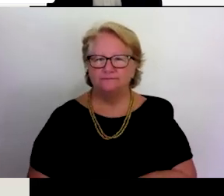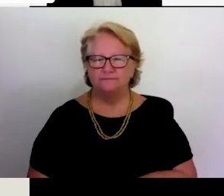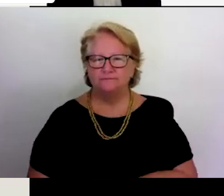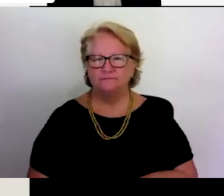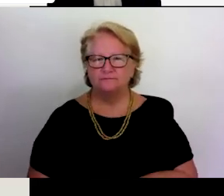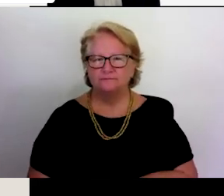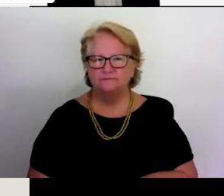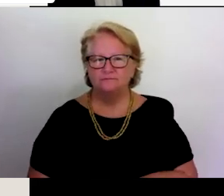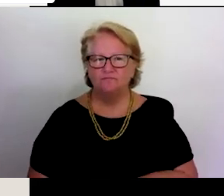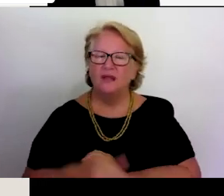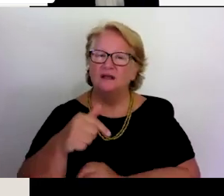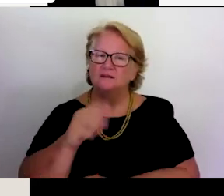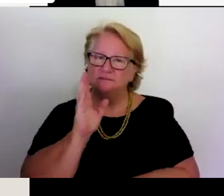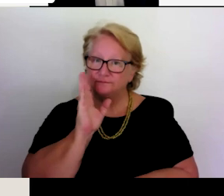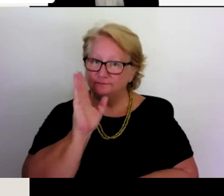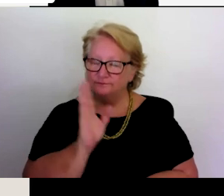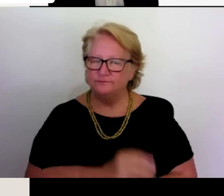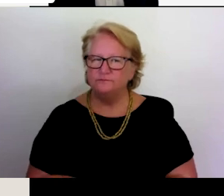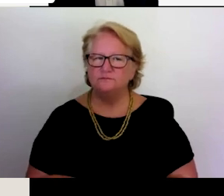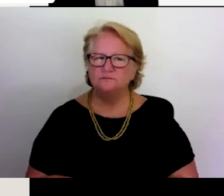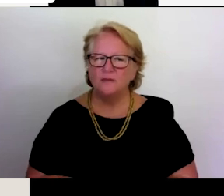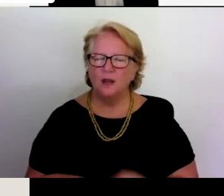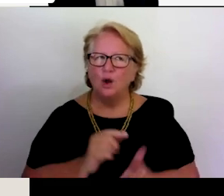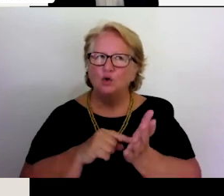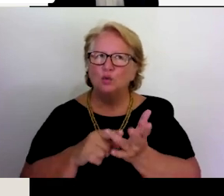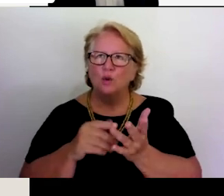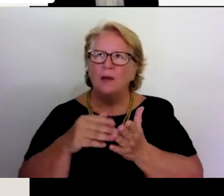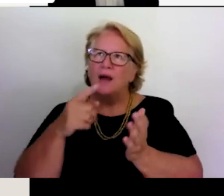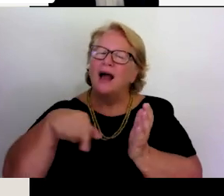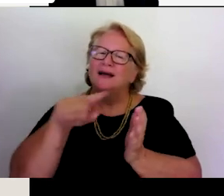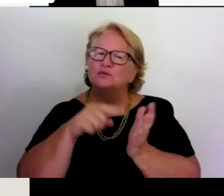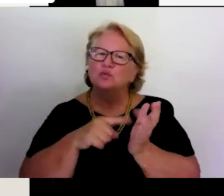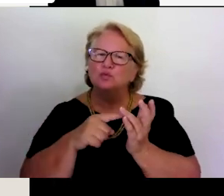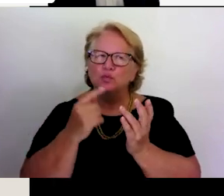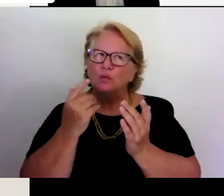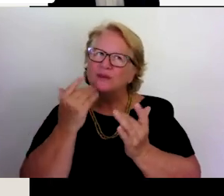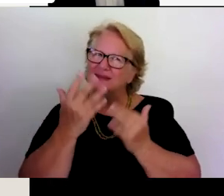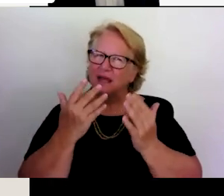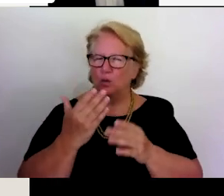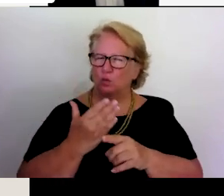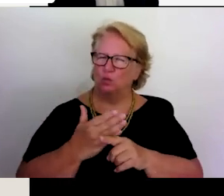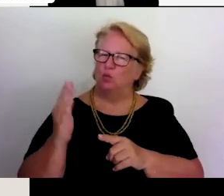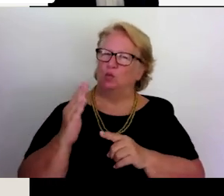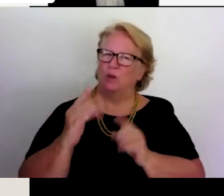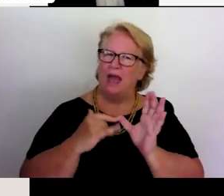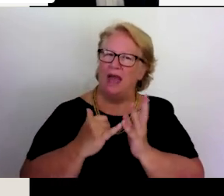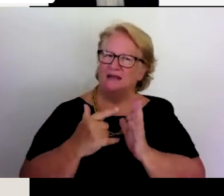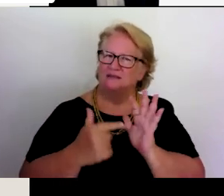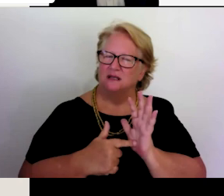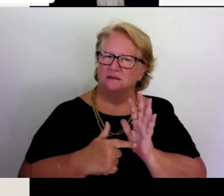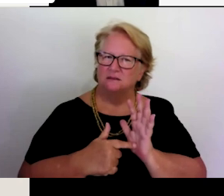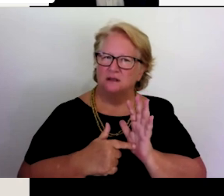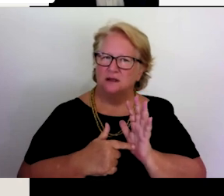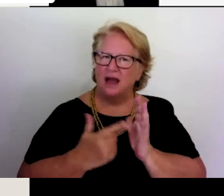This webinar is to really help us all think about this new asset and think how we could